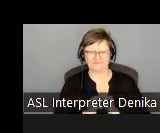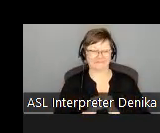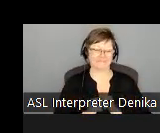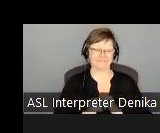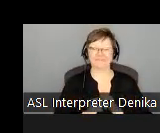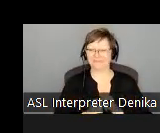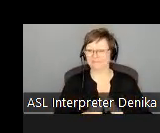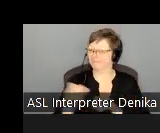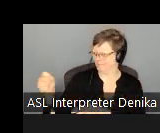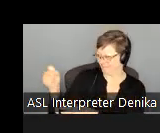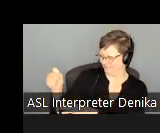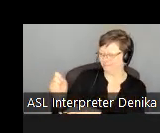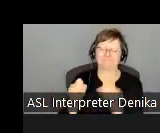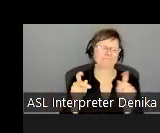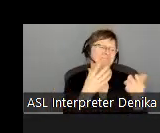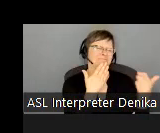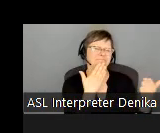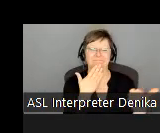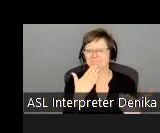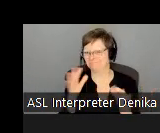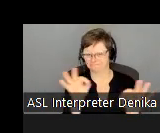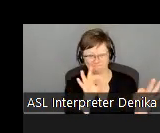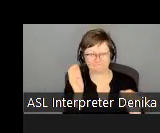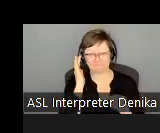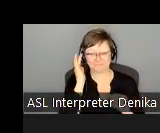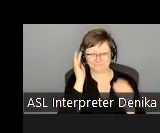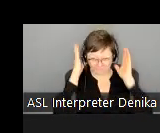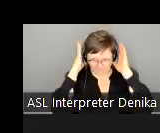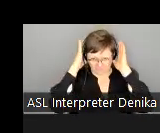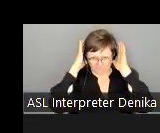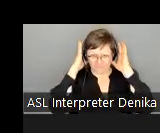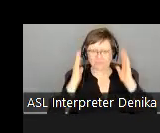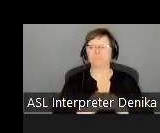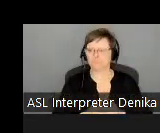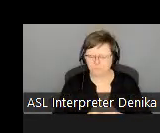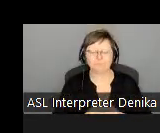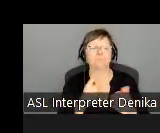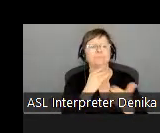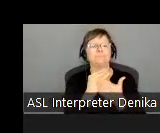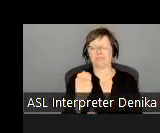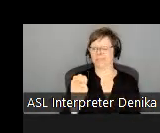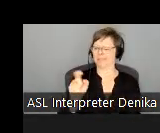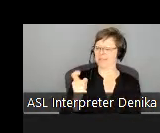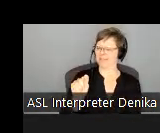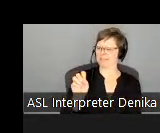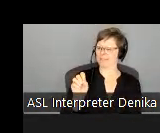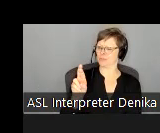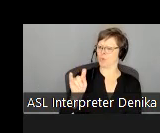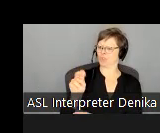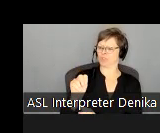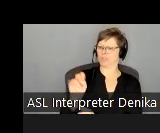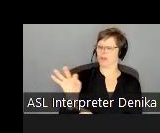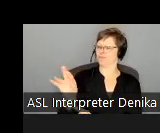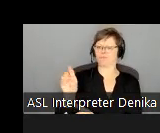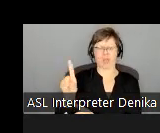Yes, we can. Yes, we can. Thank you. Okay, thanks. I'm going to talk about extortion fraud now. So Canadian